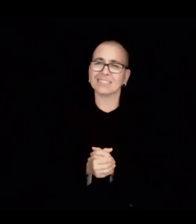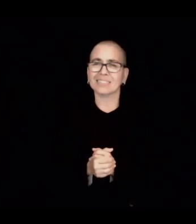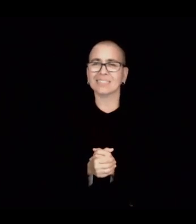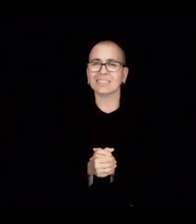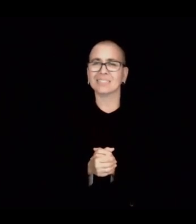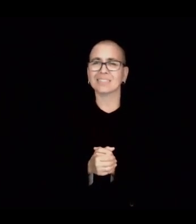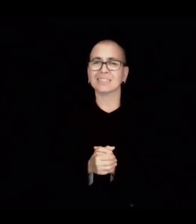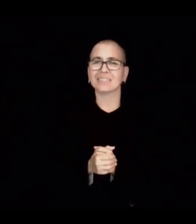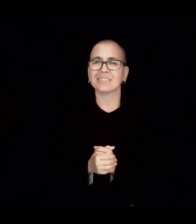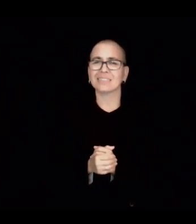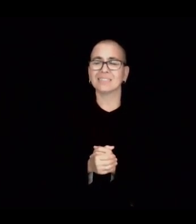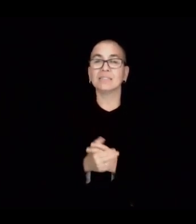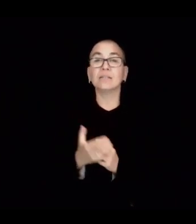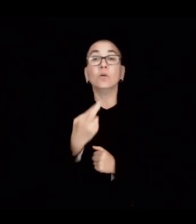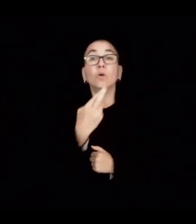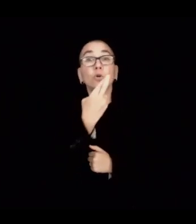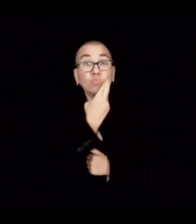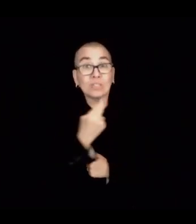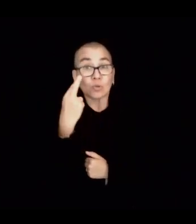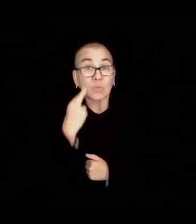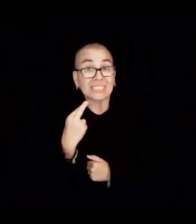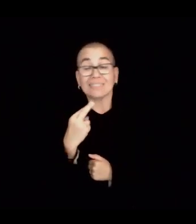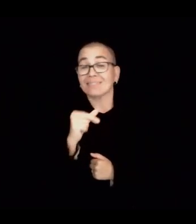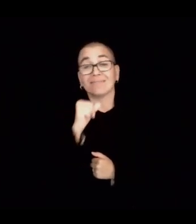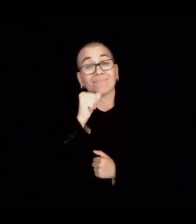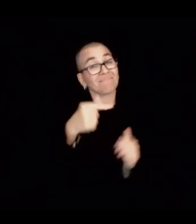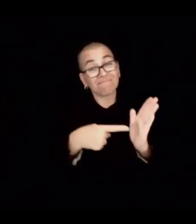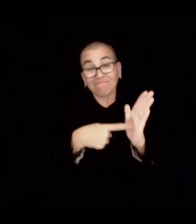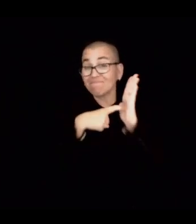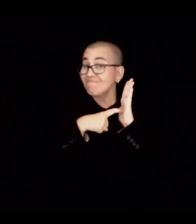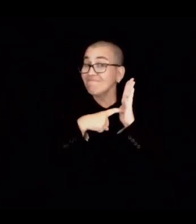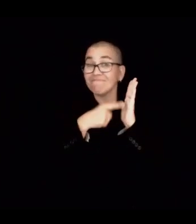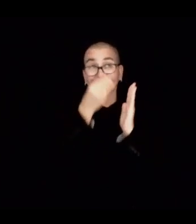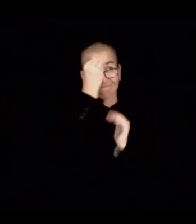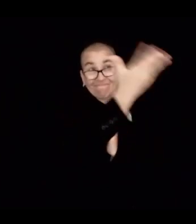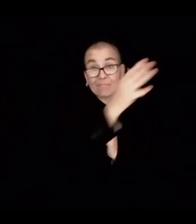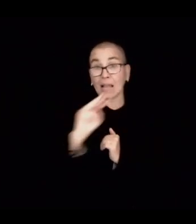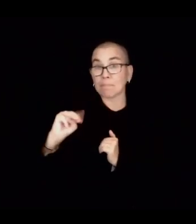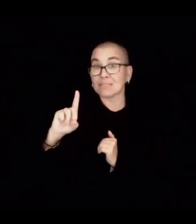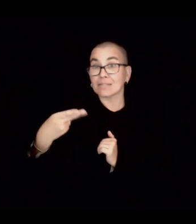MDH? No. Thank you.